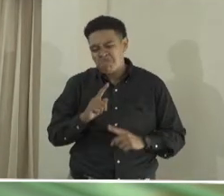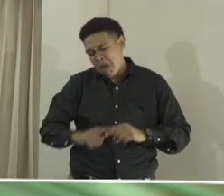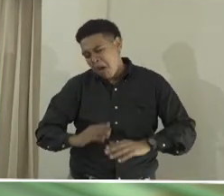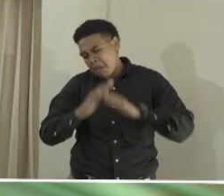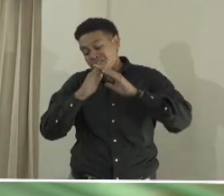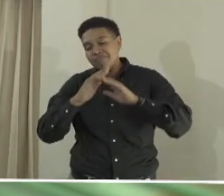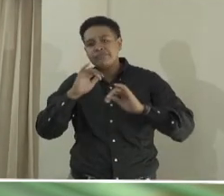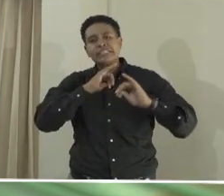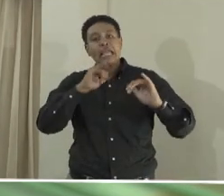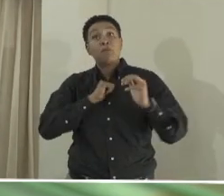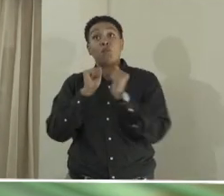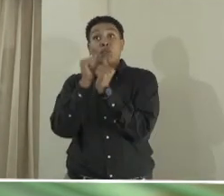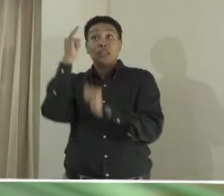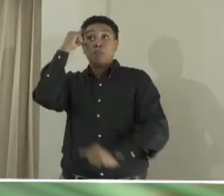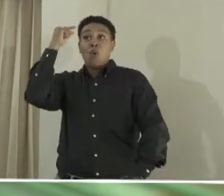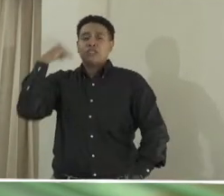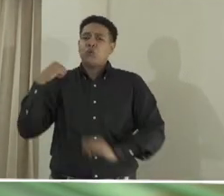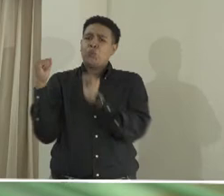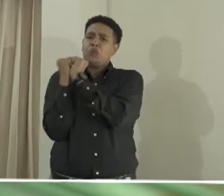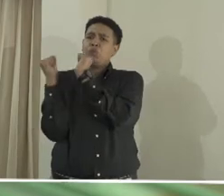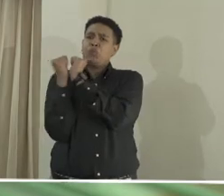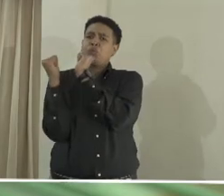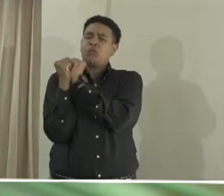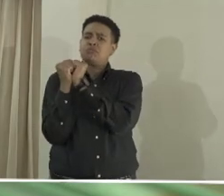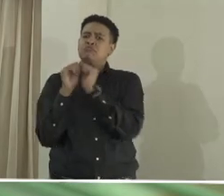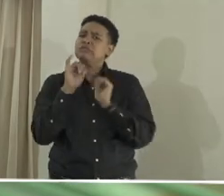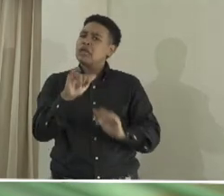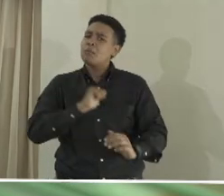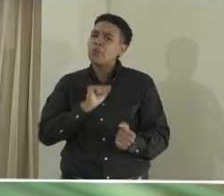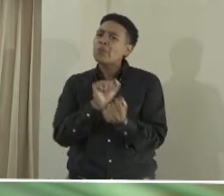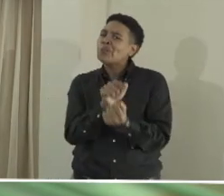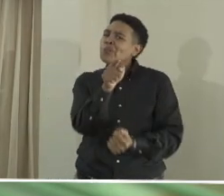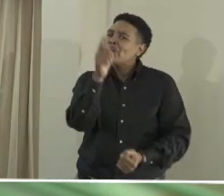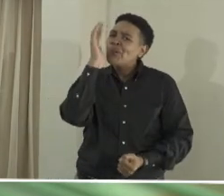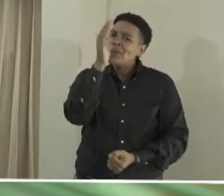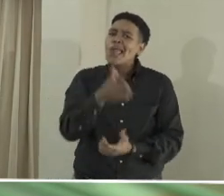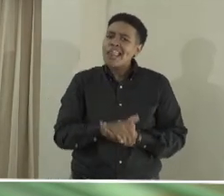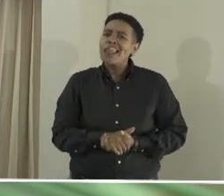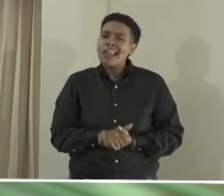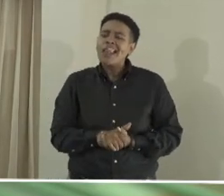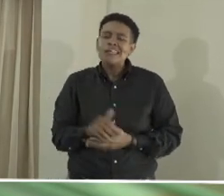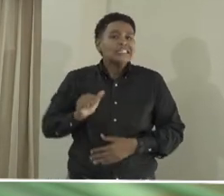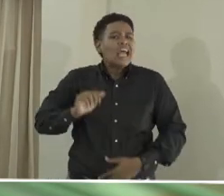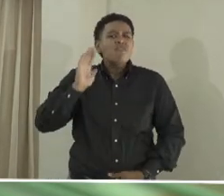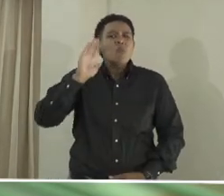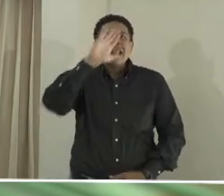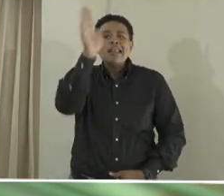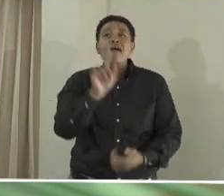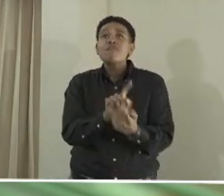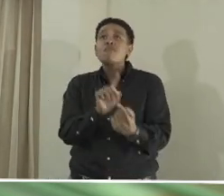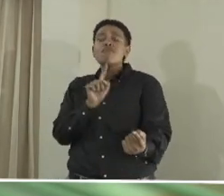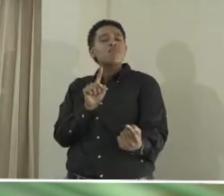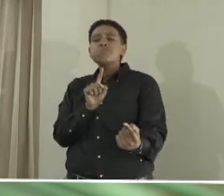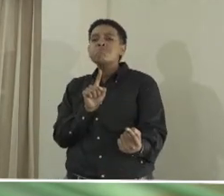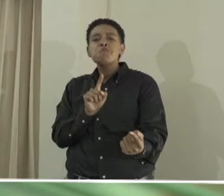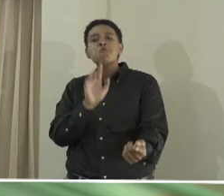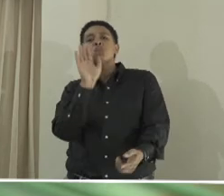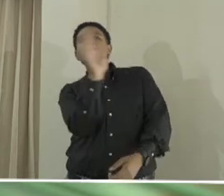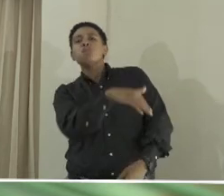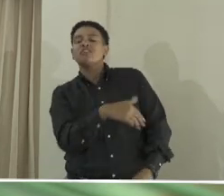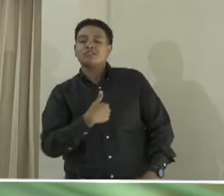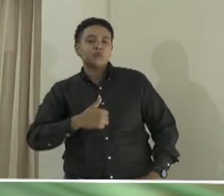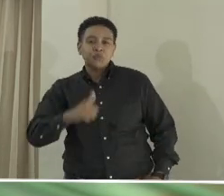As I was with Moses, so I will be with you. I will never leave you nor forsake